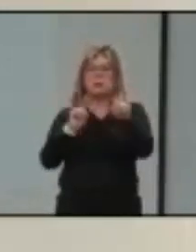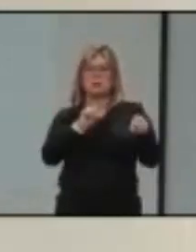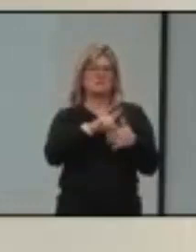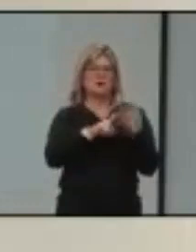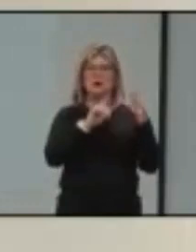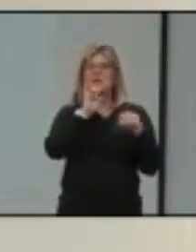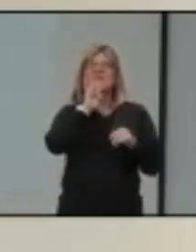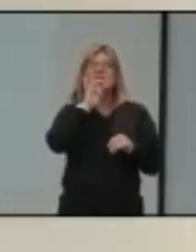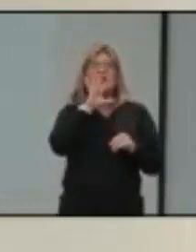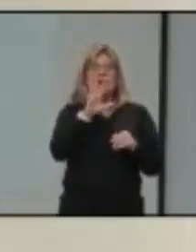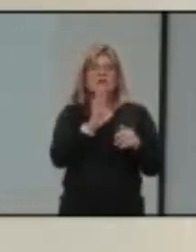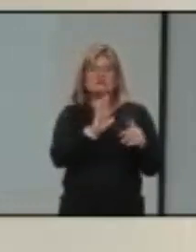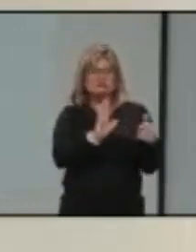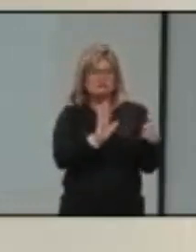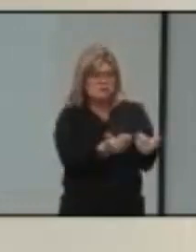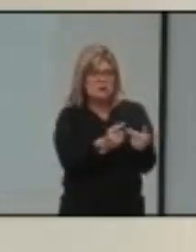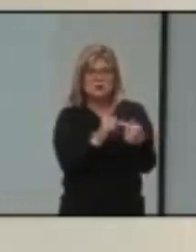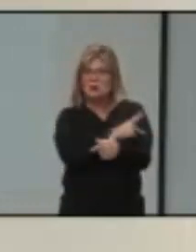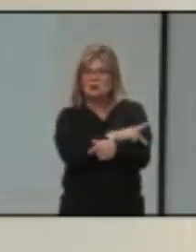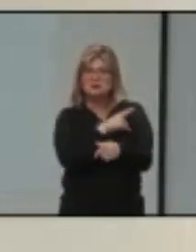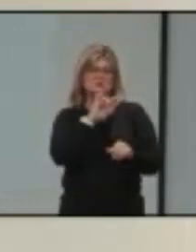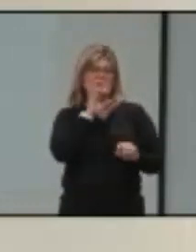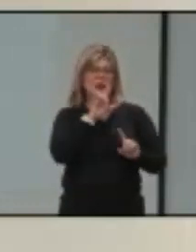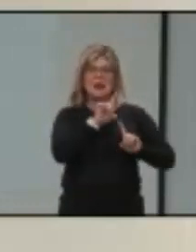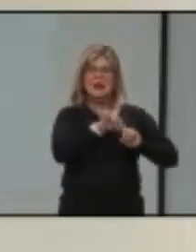has not said a single word to the patient.